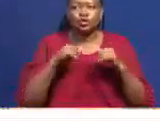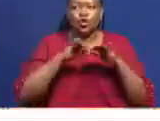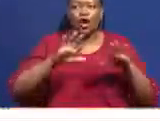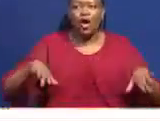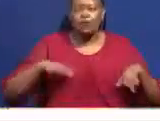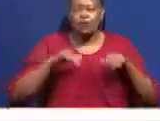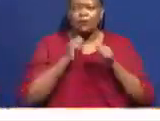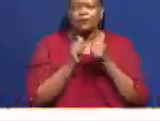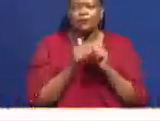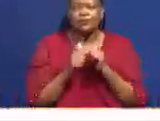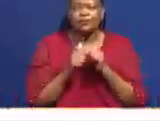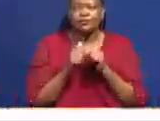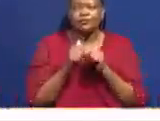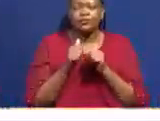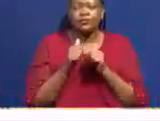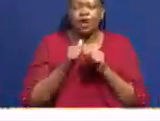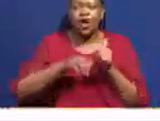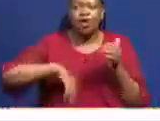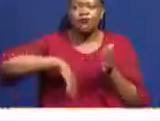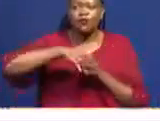sports, football, beach football,